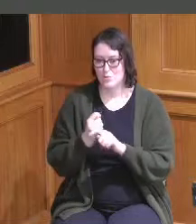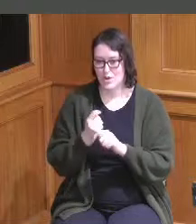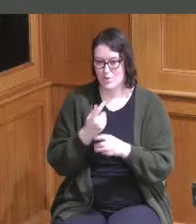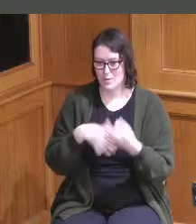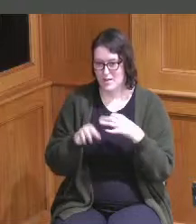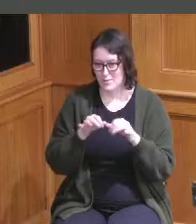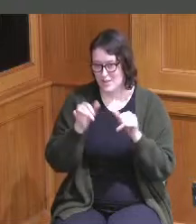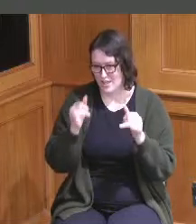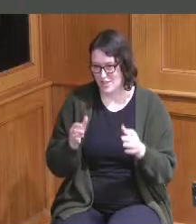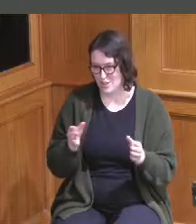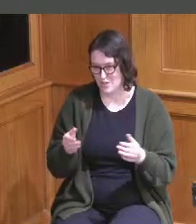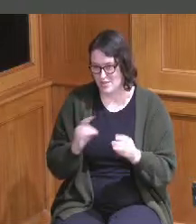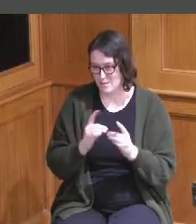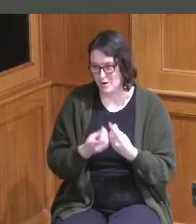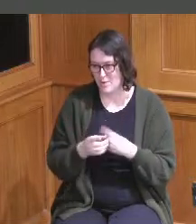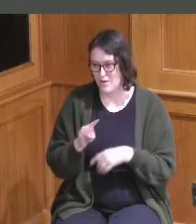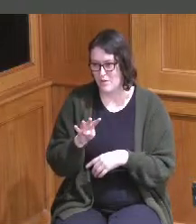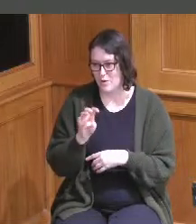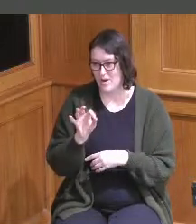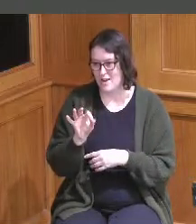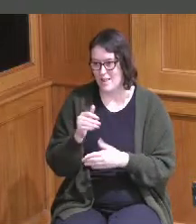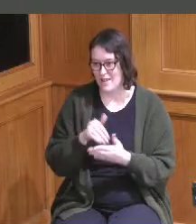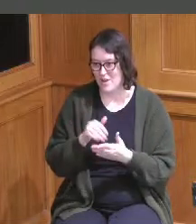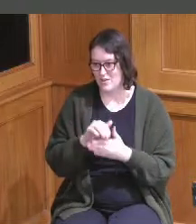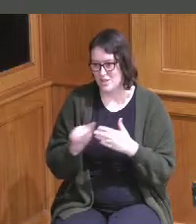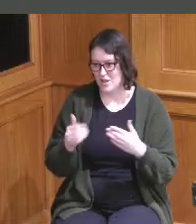Department, $49,475.